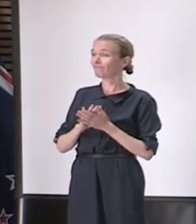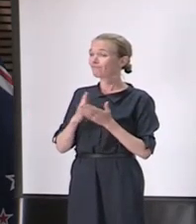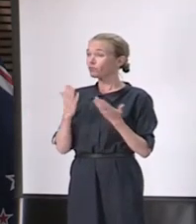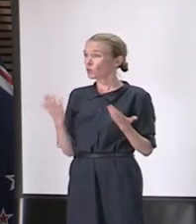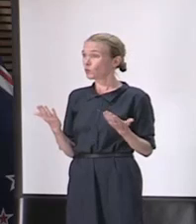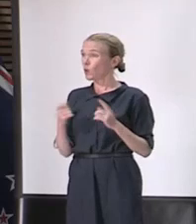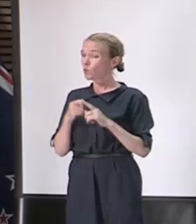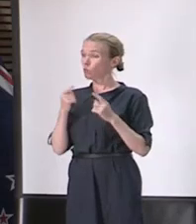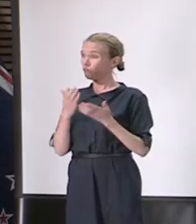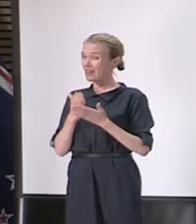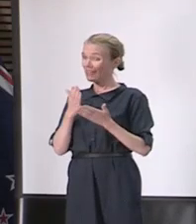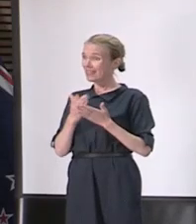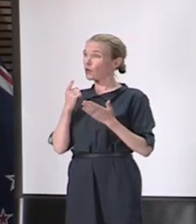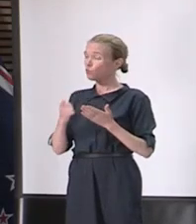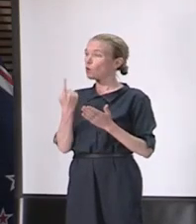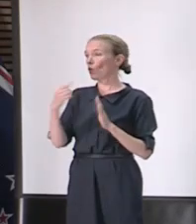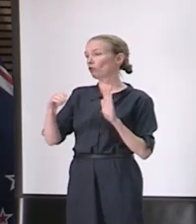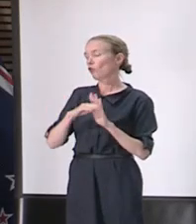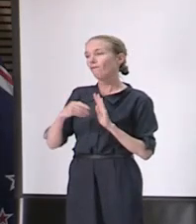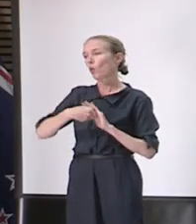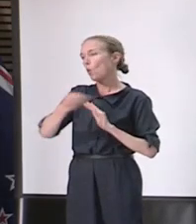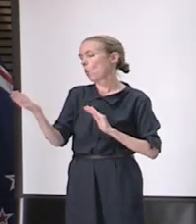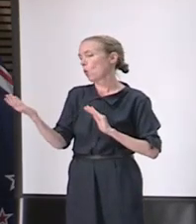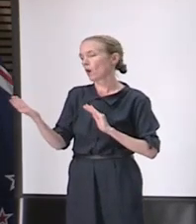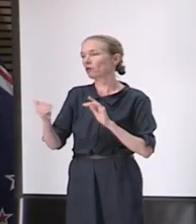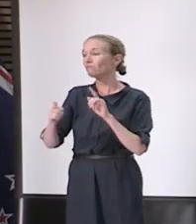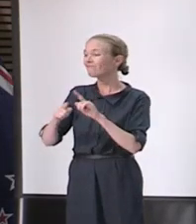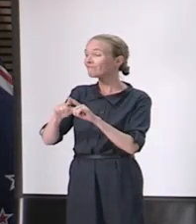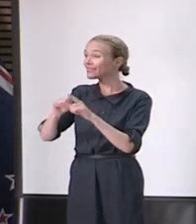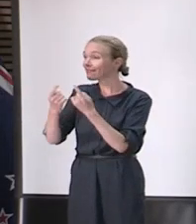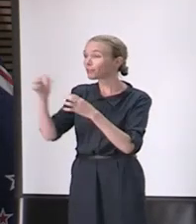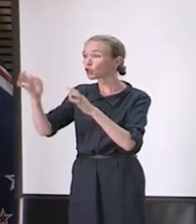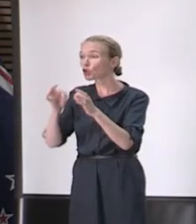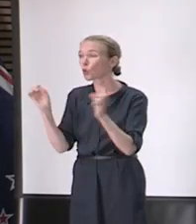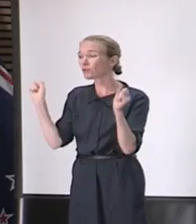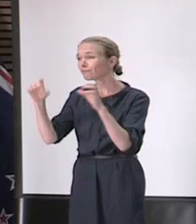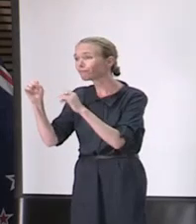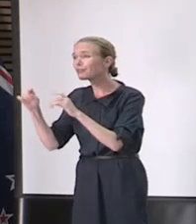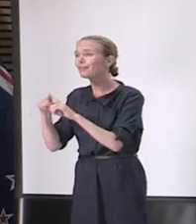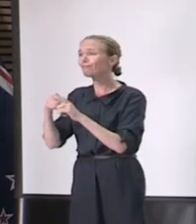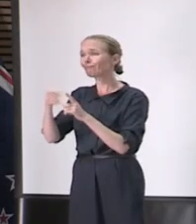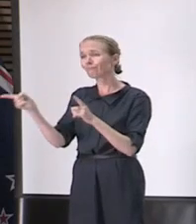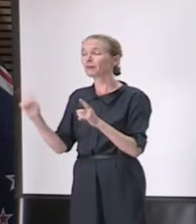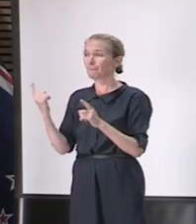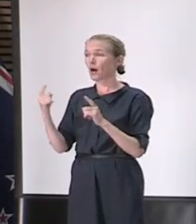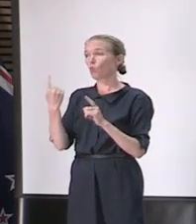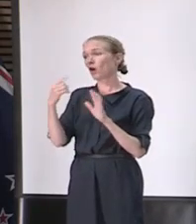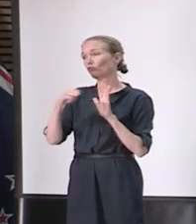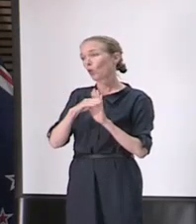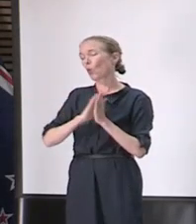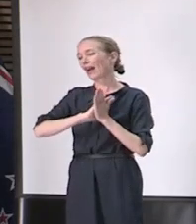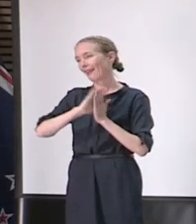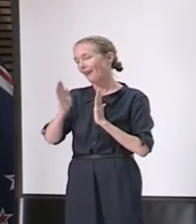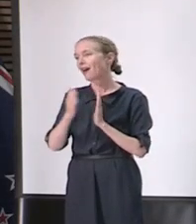and had no gathering. This is across the board. We know this is causing pain, but we equally have tried to be really